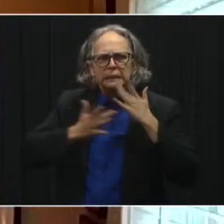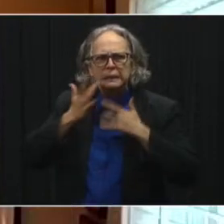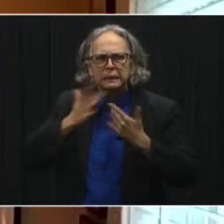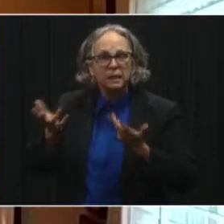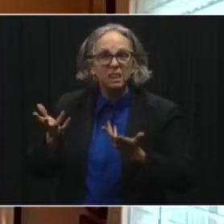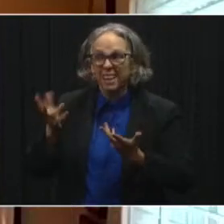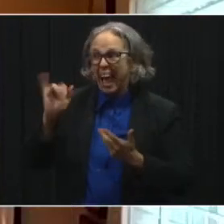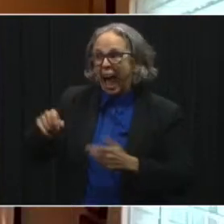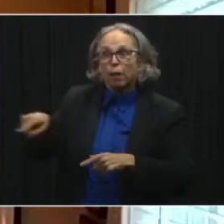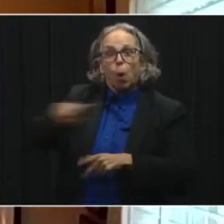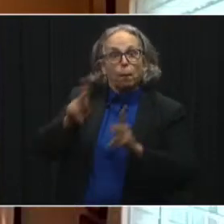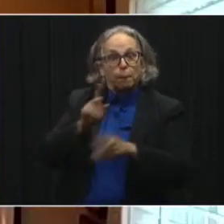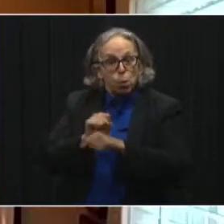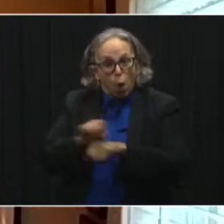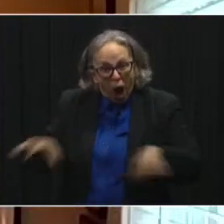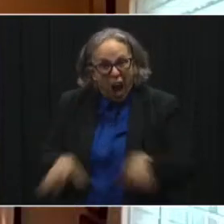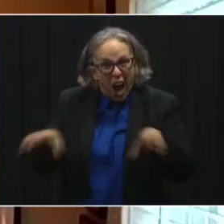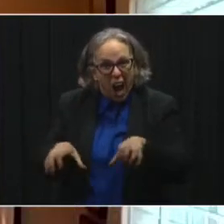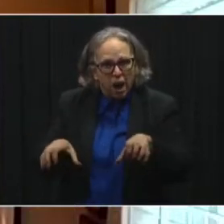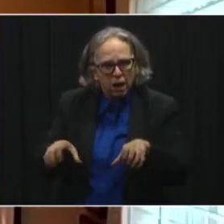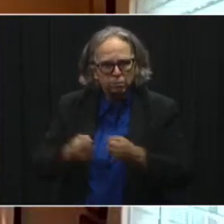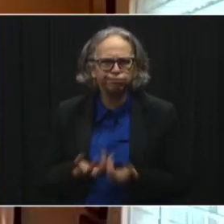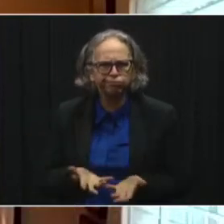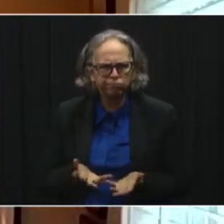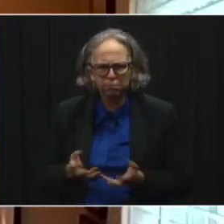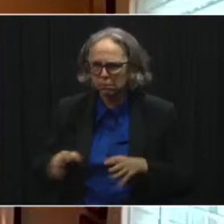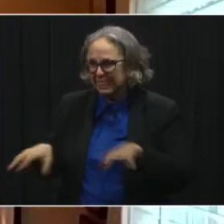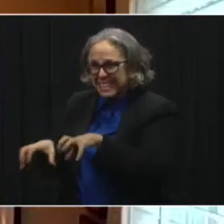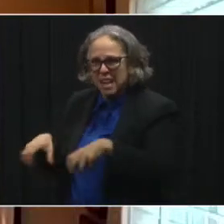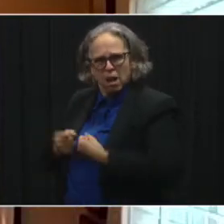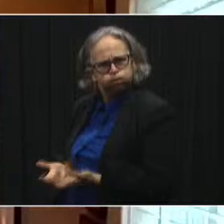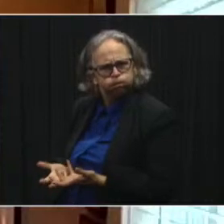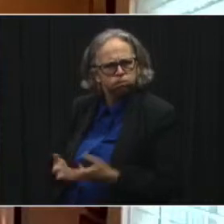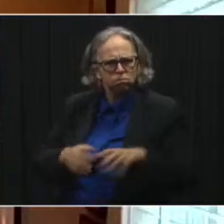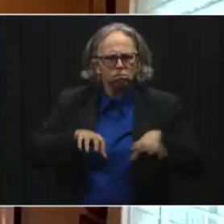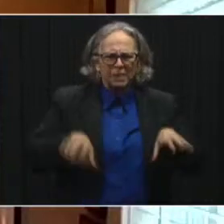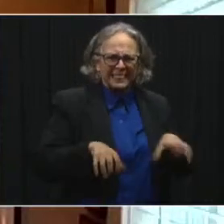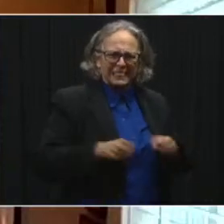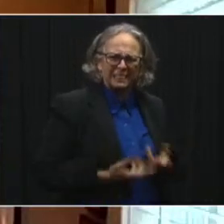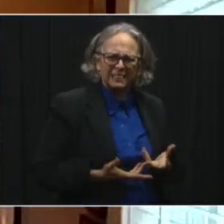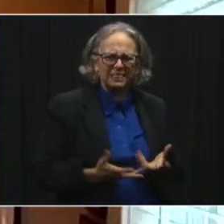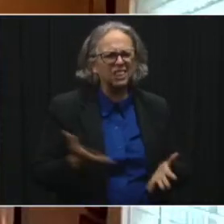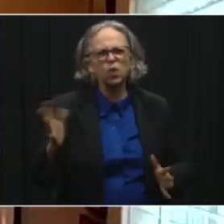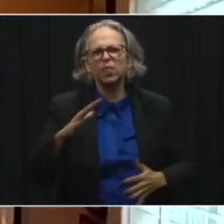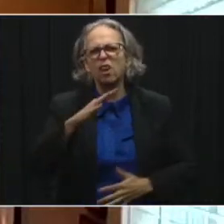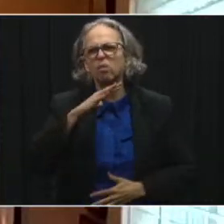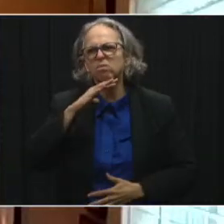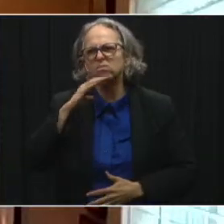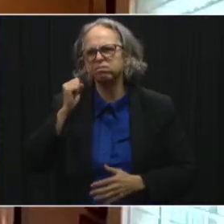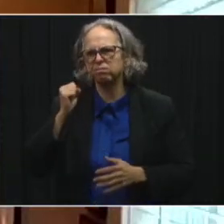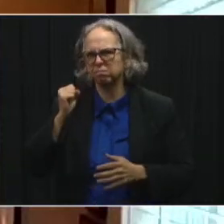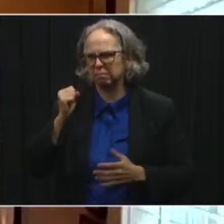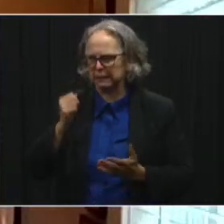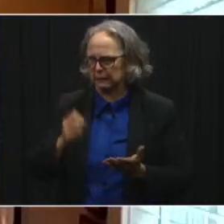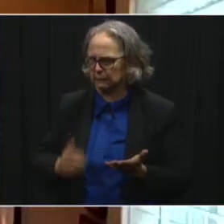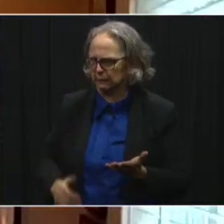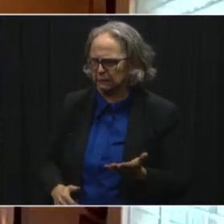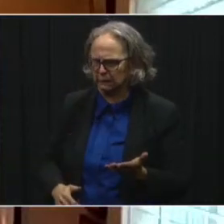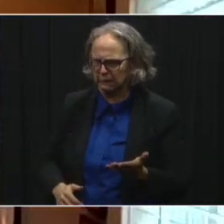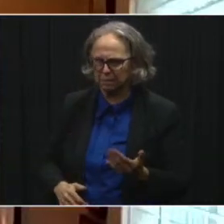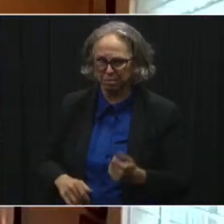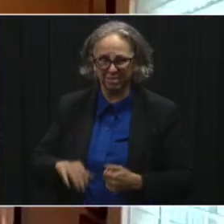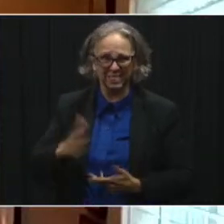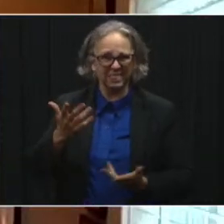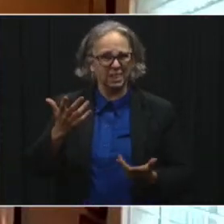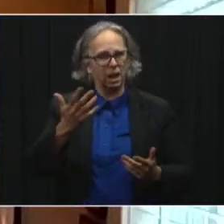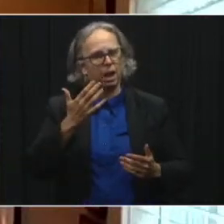that's the constrained resource that we're dealing with. Thankfully, due to their dedication, thankfully, due to a lot